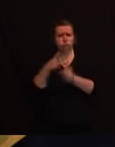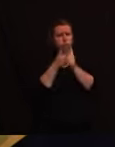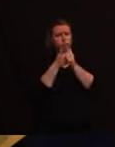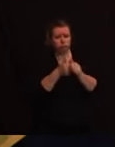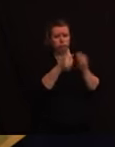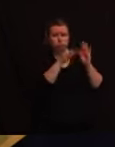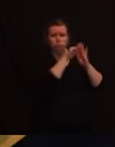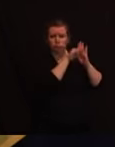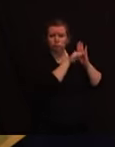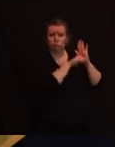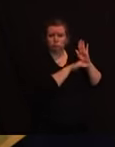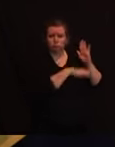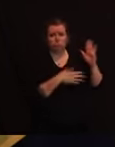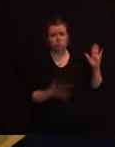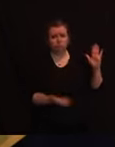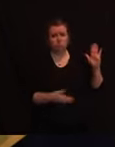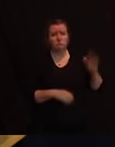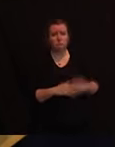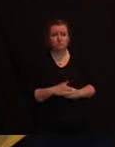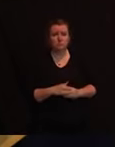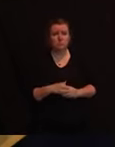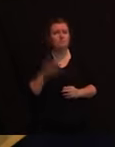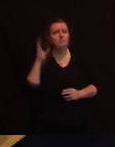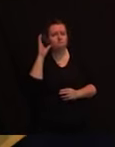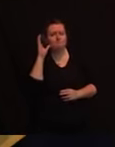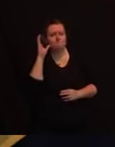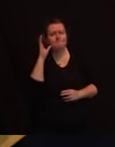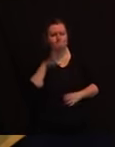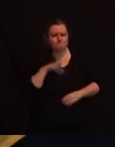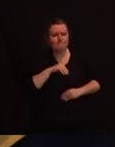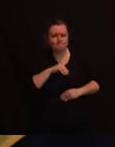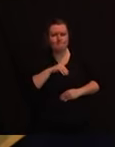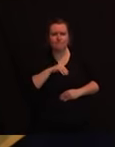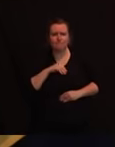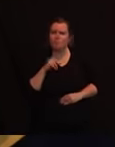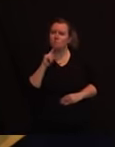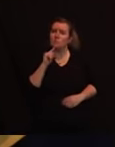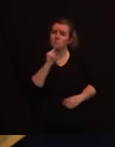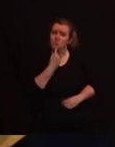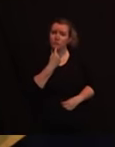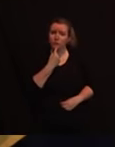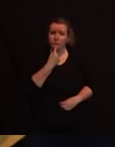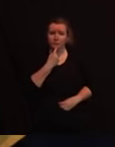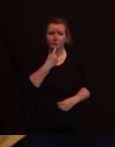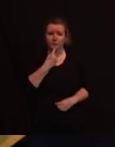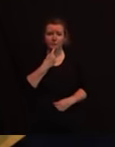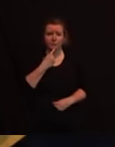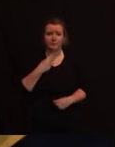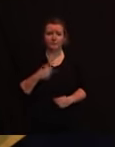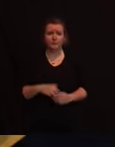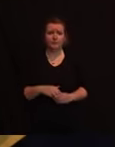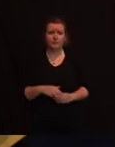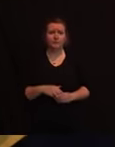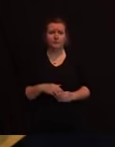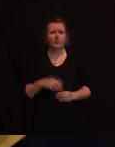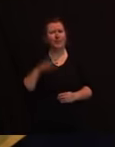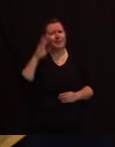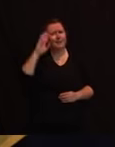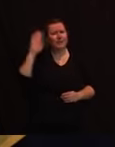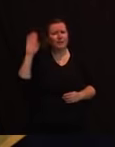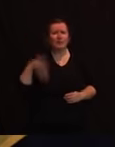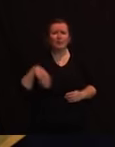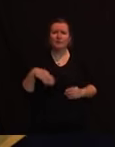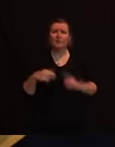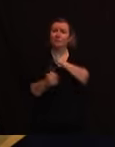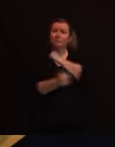order go a long way, just to show how serious we're taking this, and on a time when I know that Passover